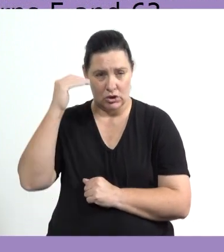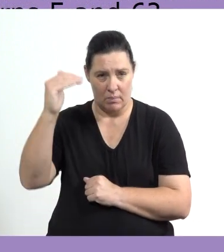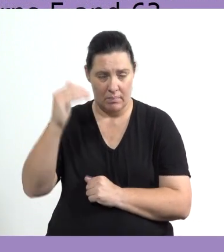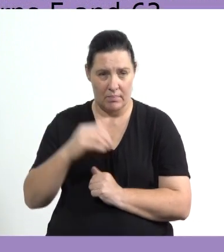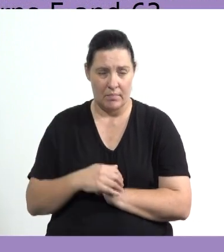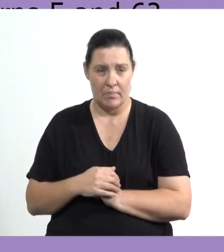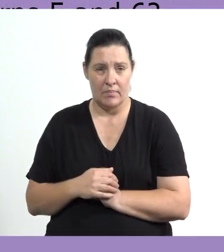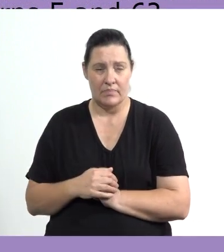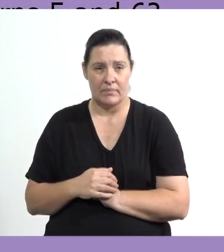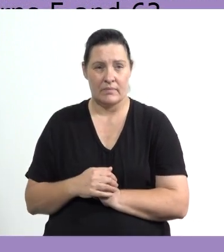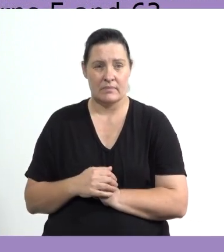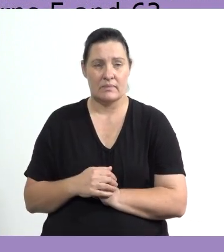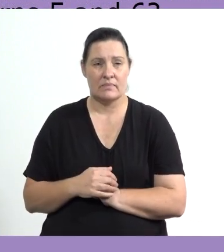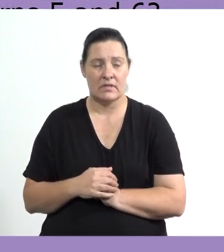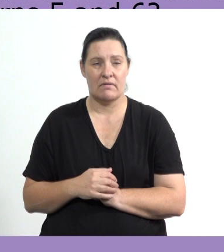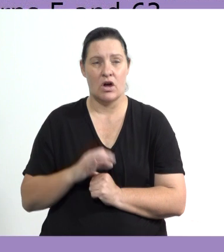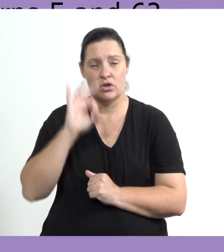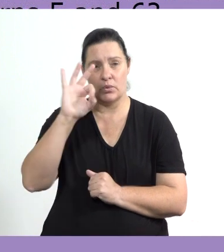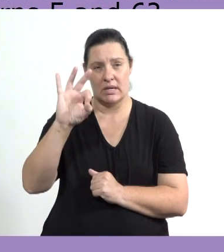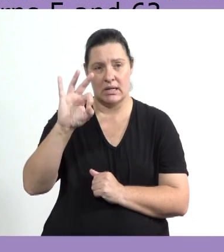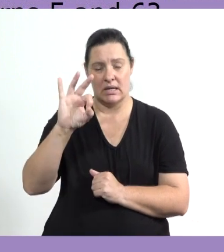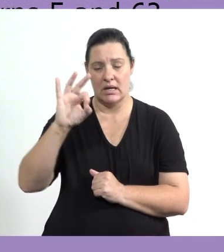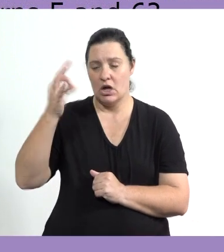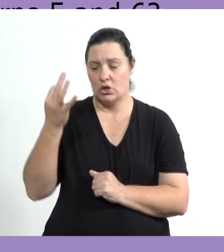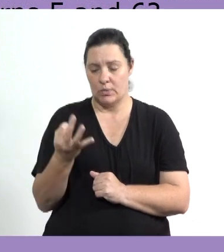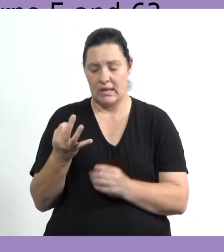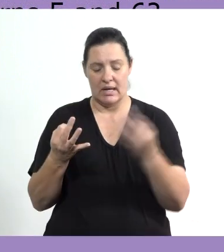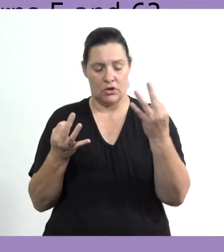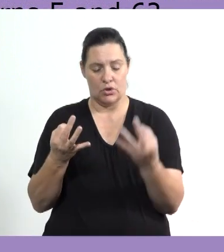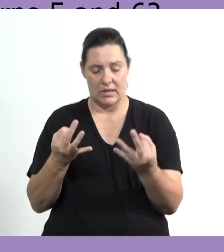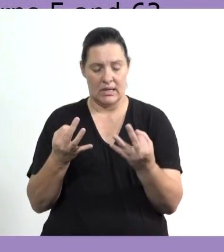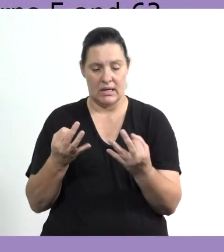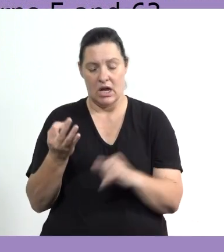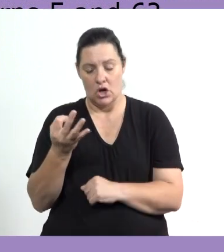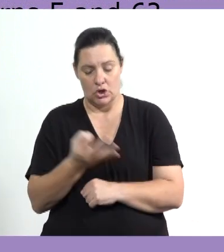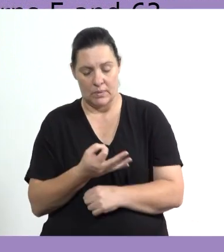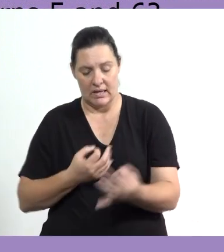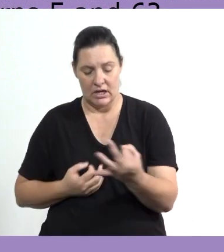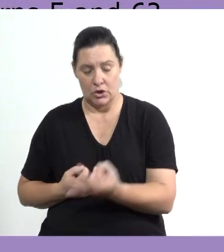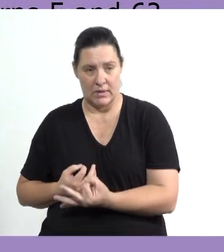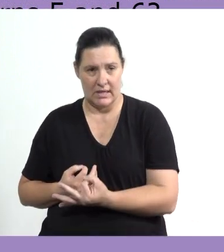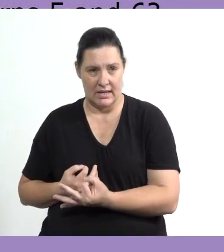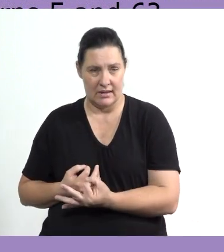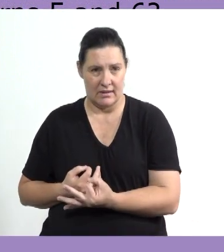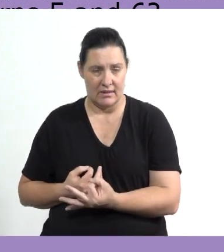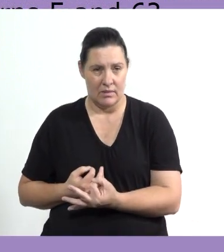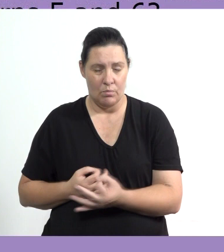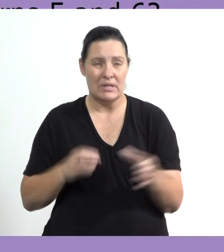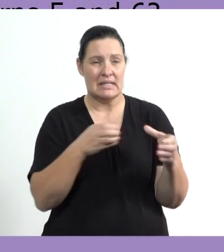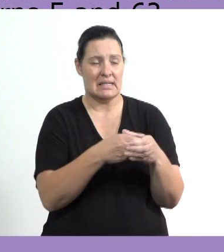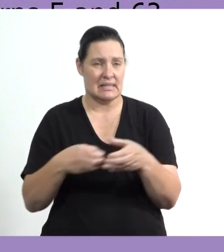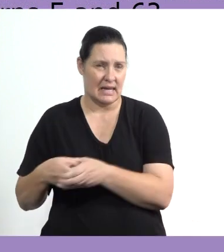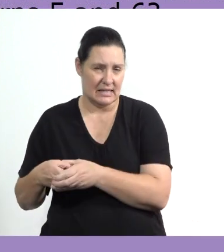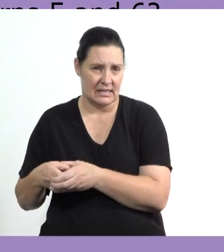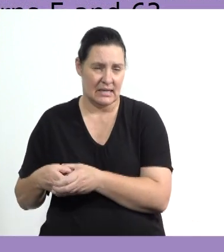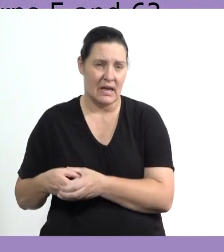the top, and that led us to see that we have 3 going down like that and another 3 going down like that with the 1 in the